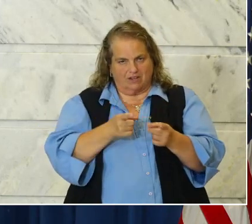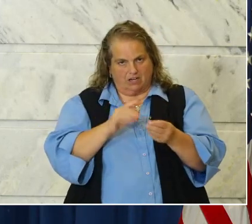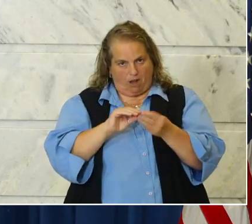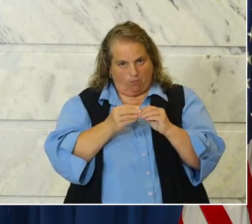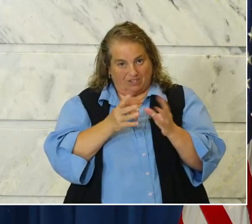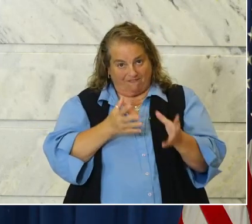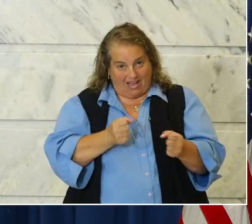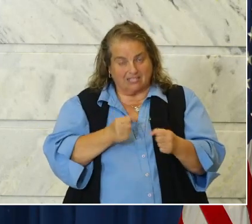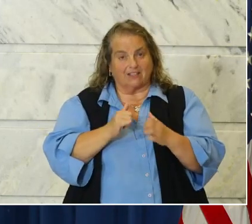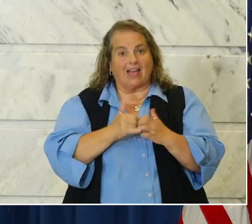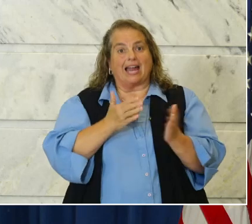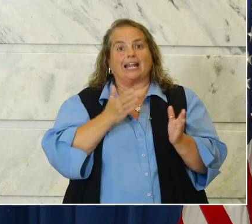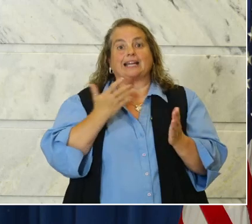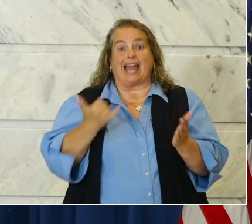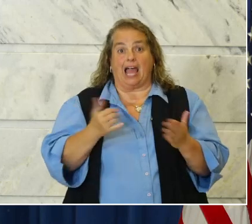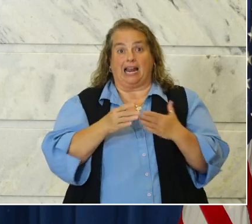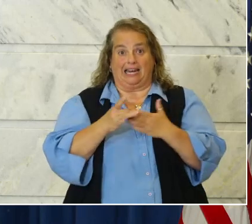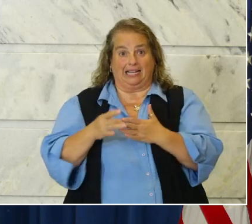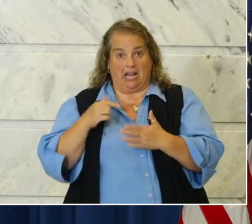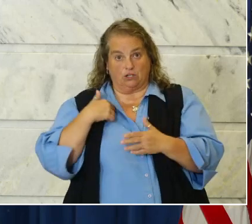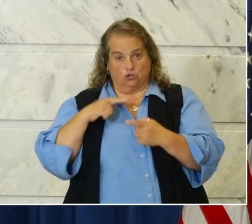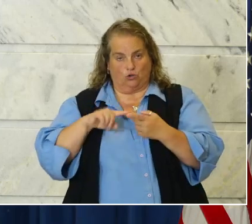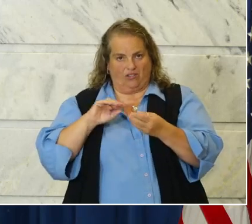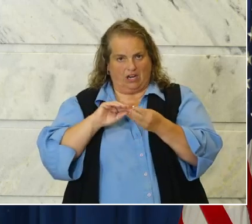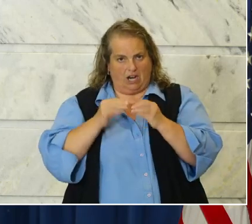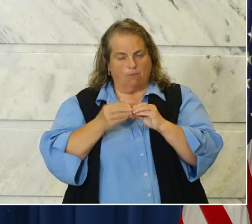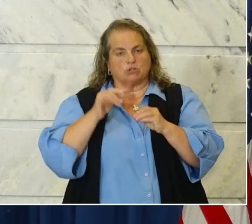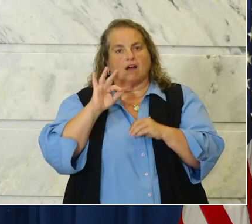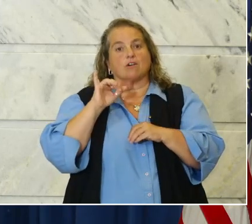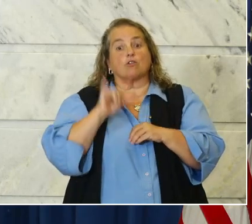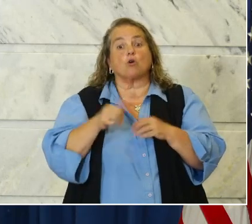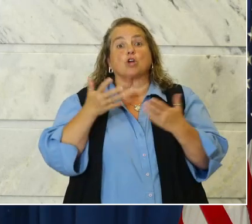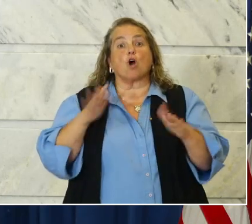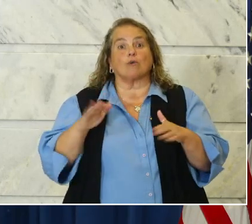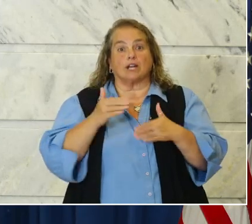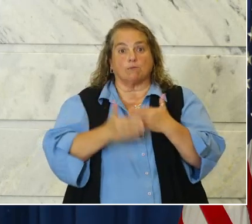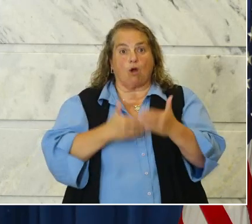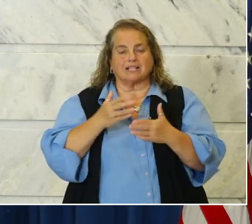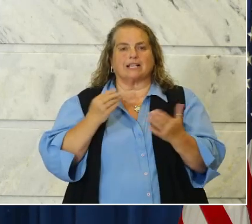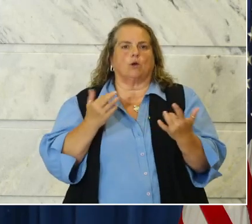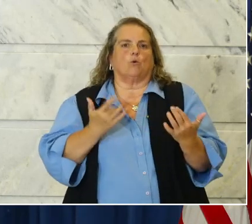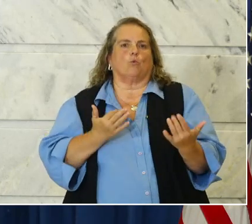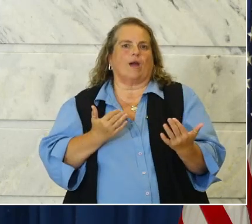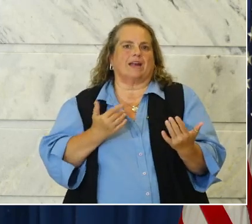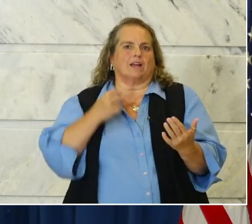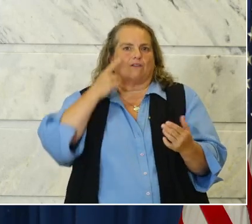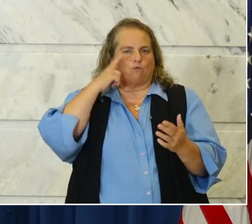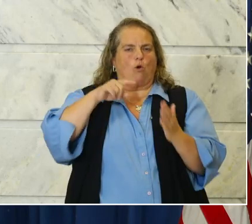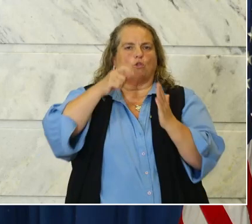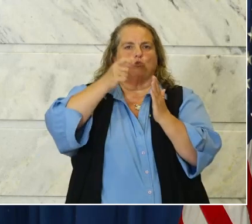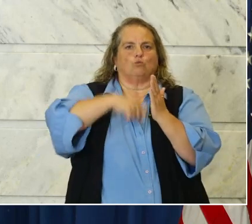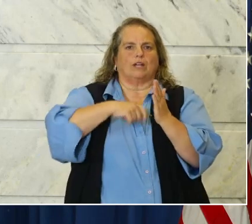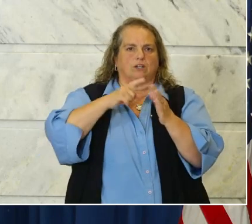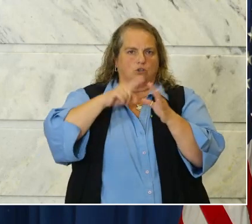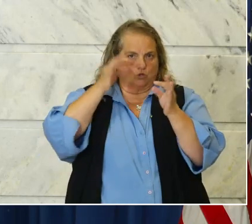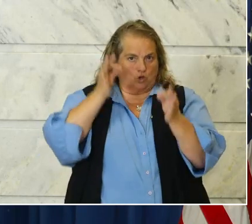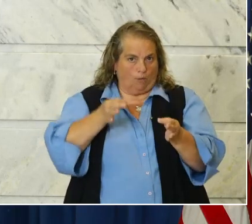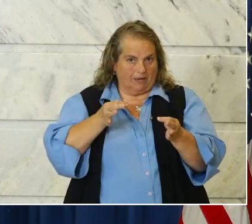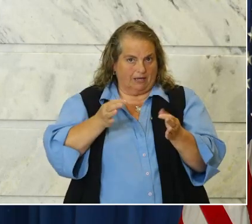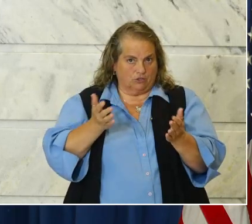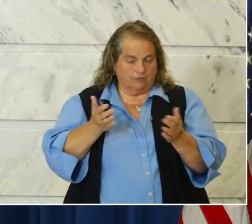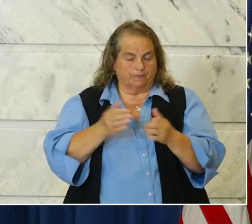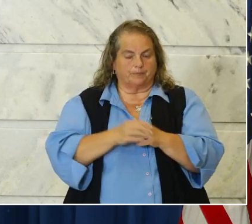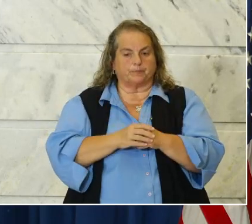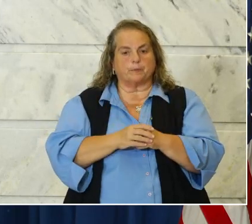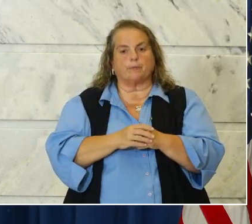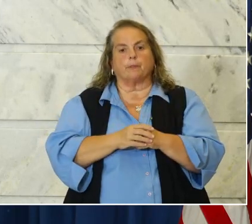that leaves us to the numbers of those that have been processed and are just waiting for that written determination.